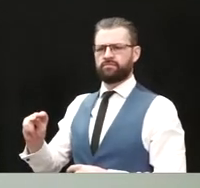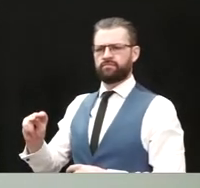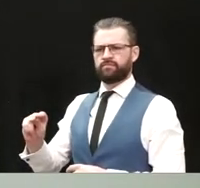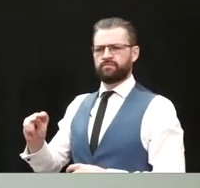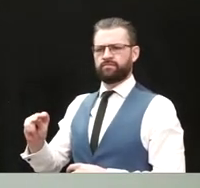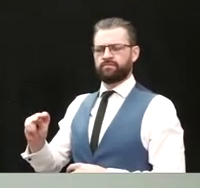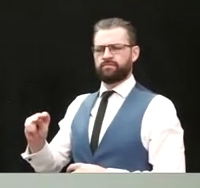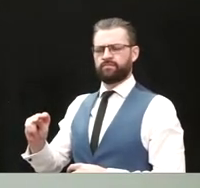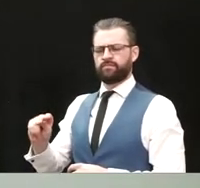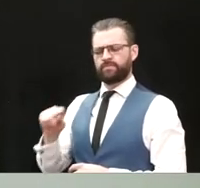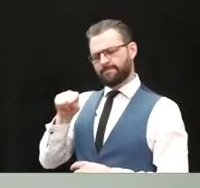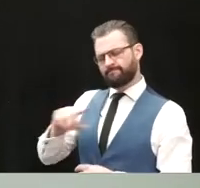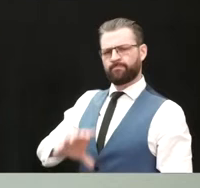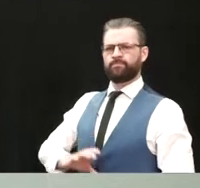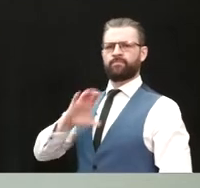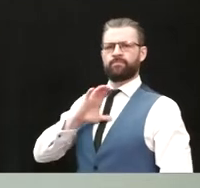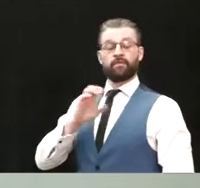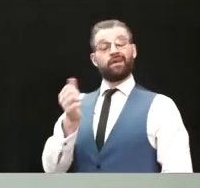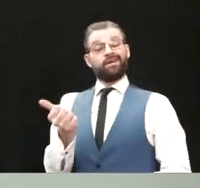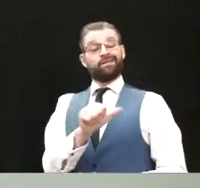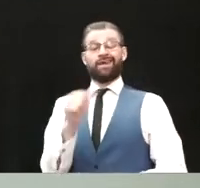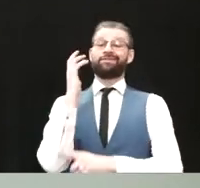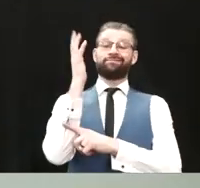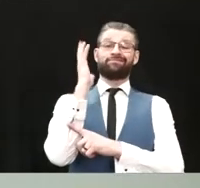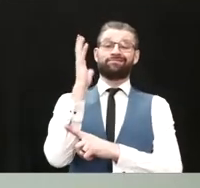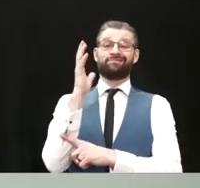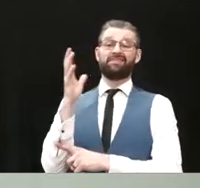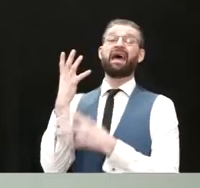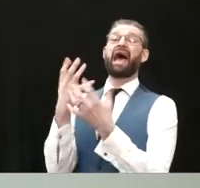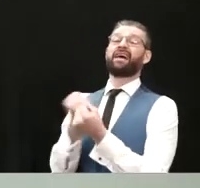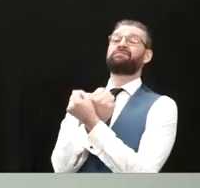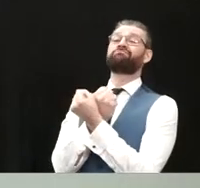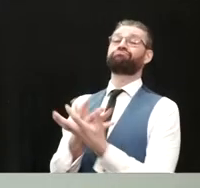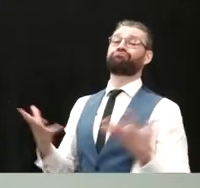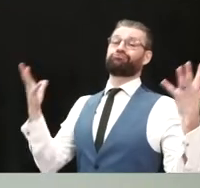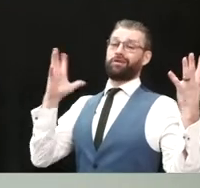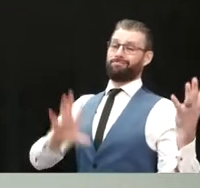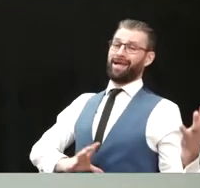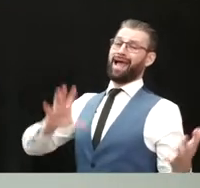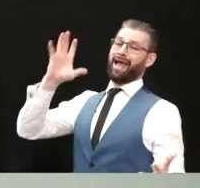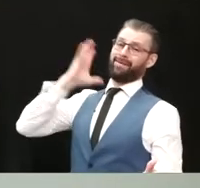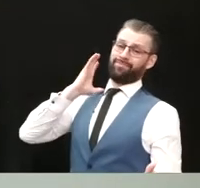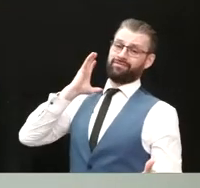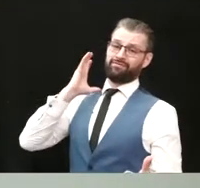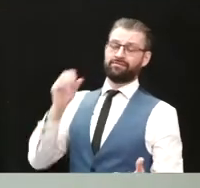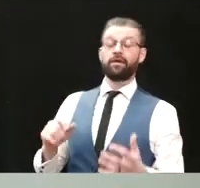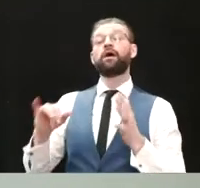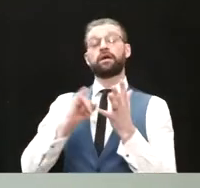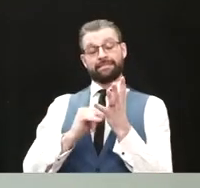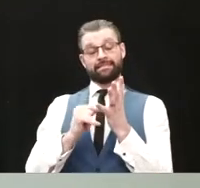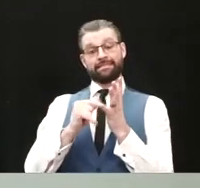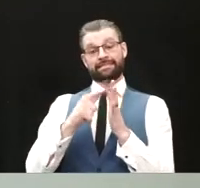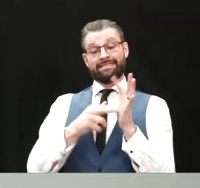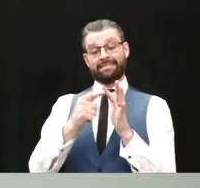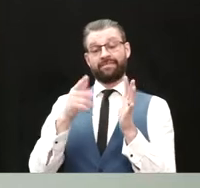It is this courage that our next speaker has in bucket loads. Stephen Frank was born